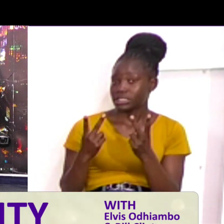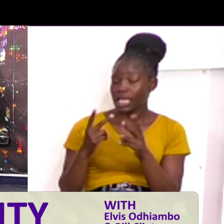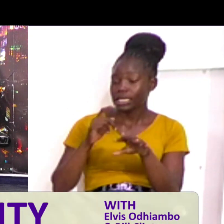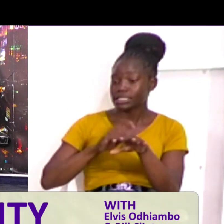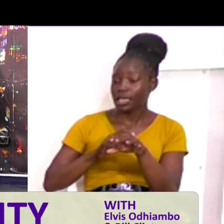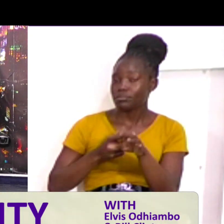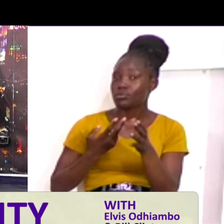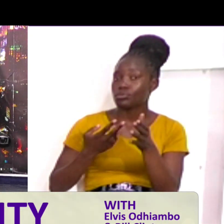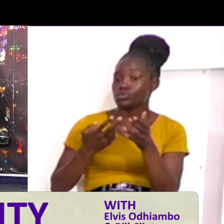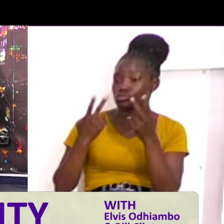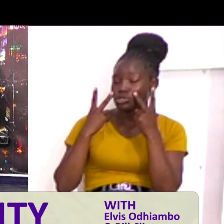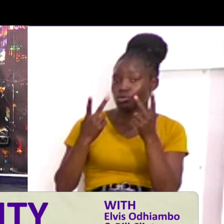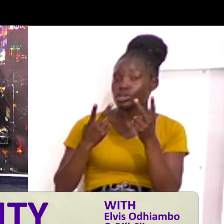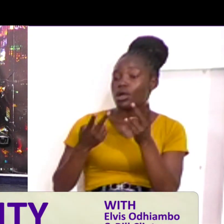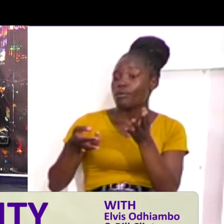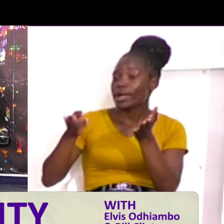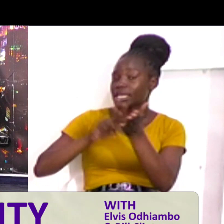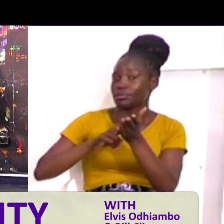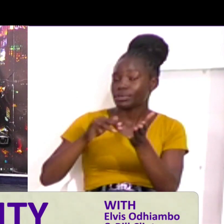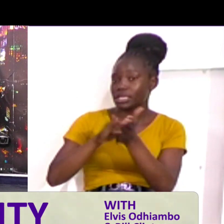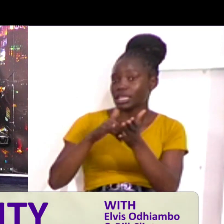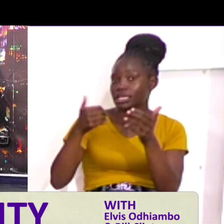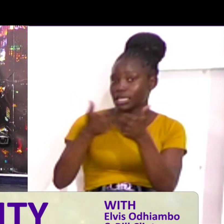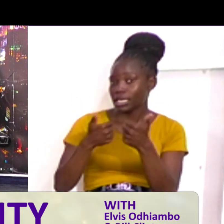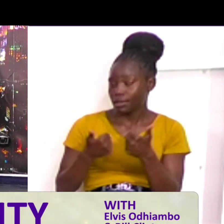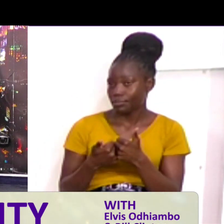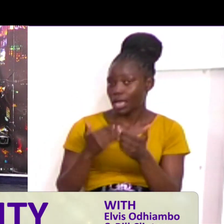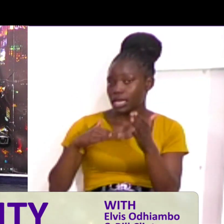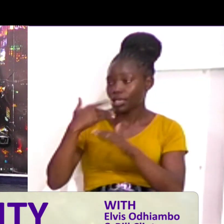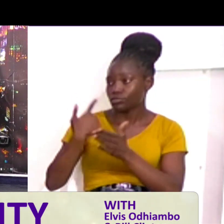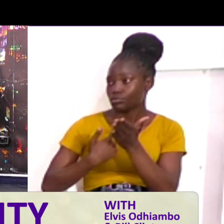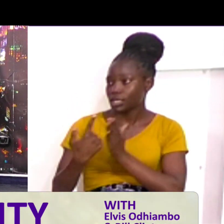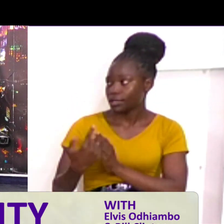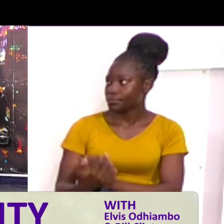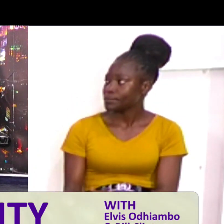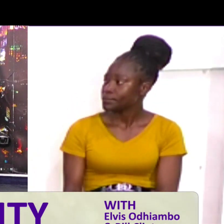when we're going to see the replay between the two sides?